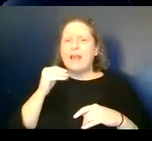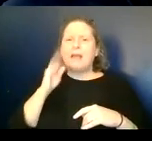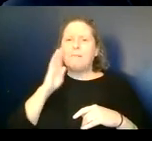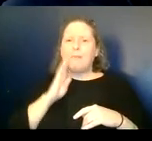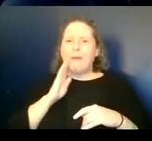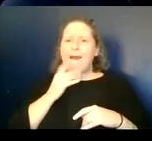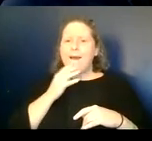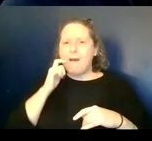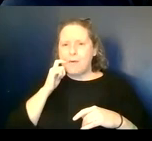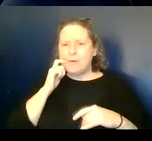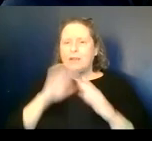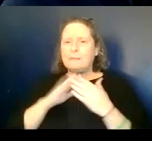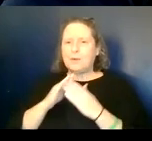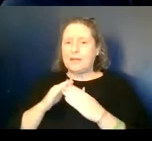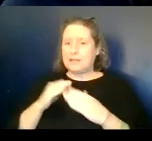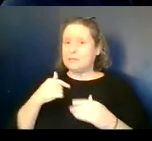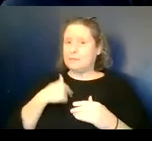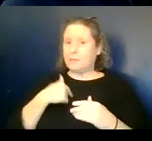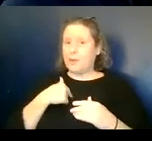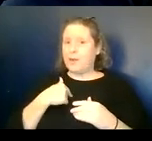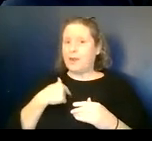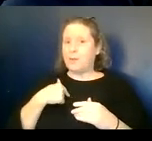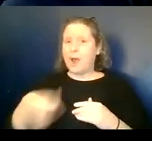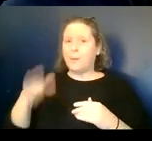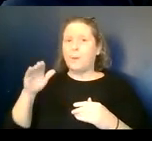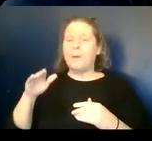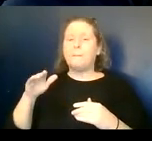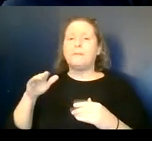instance, they think